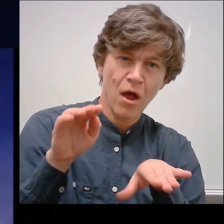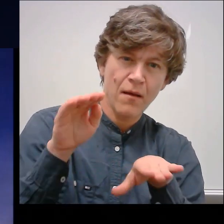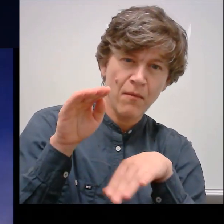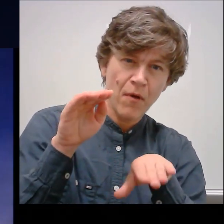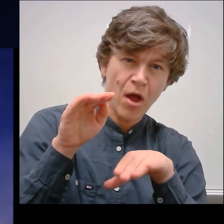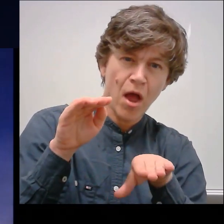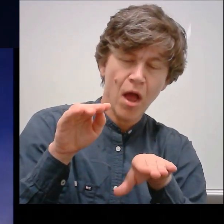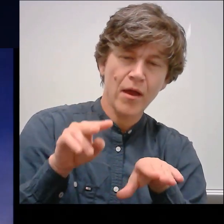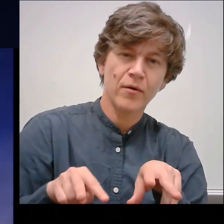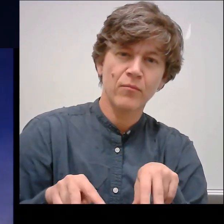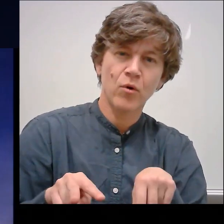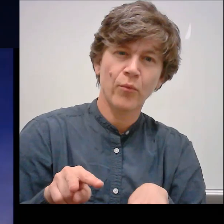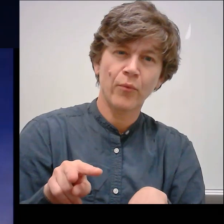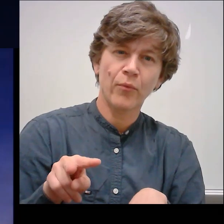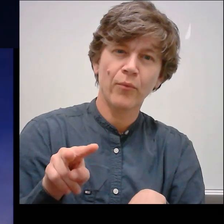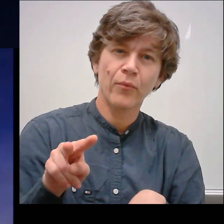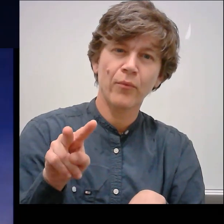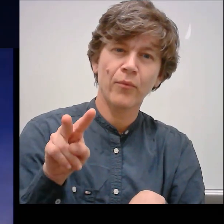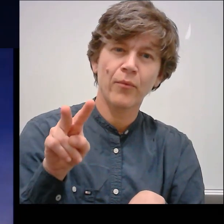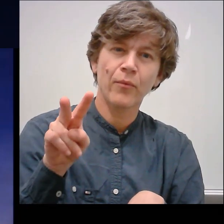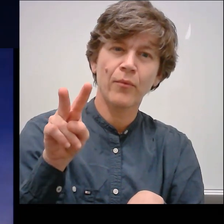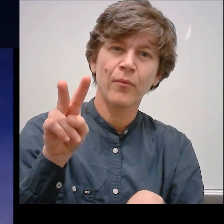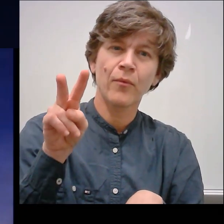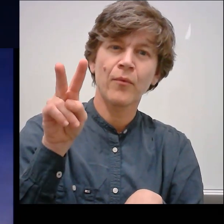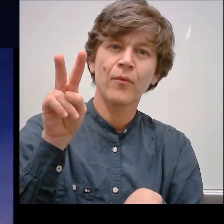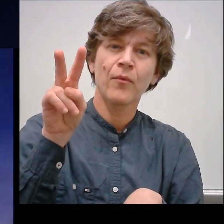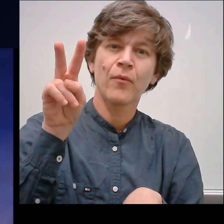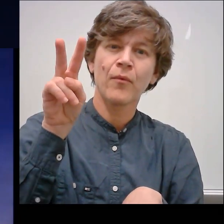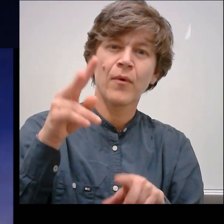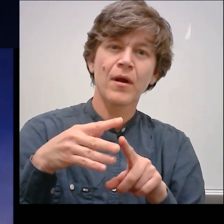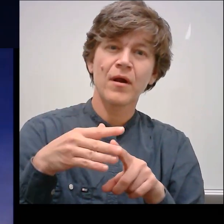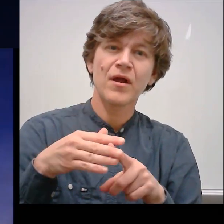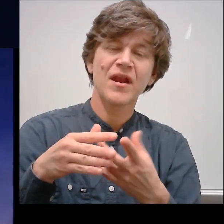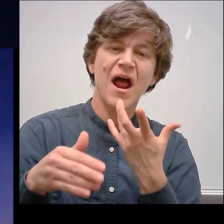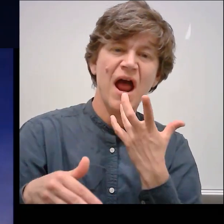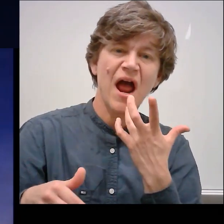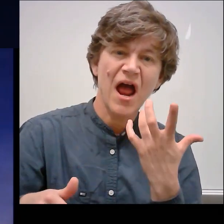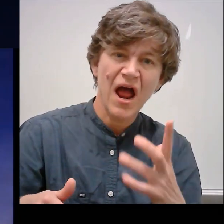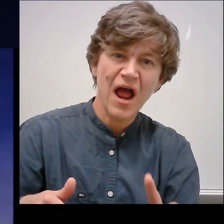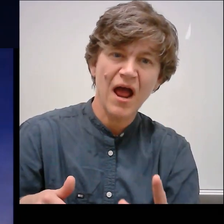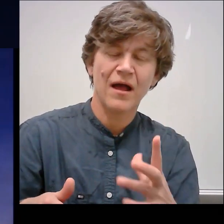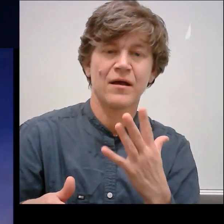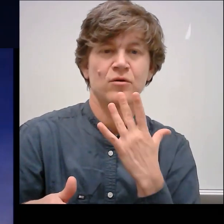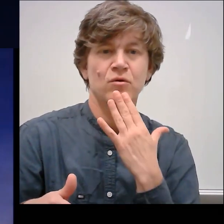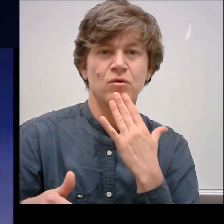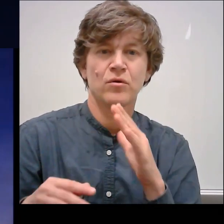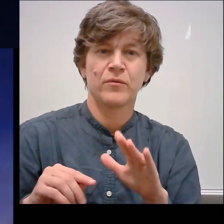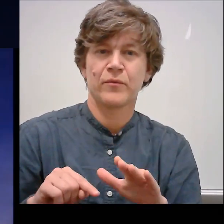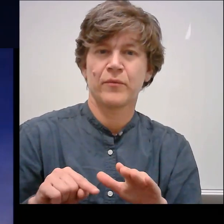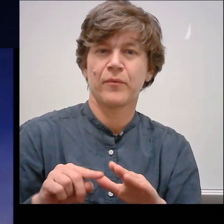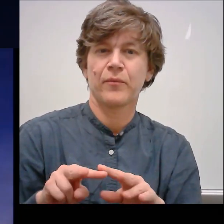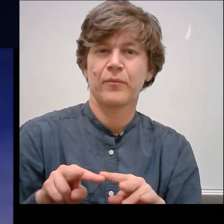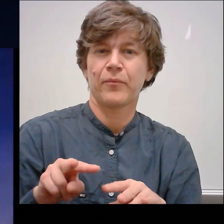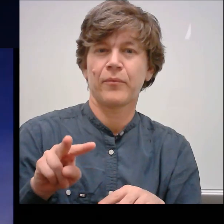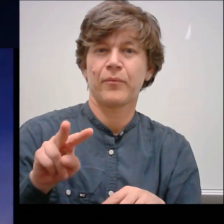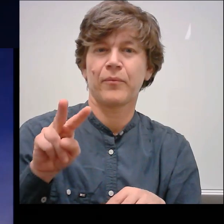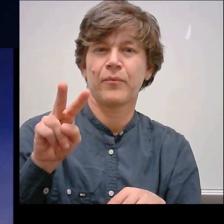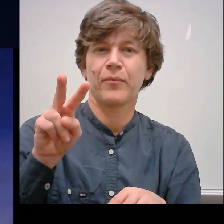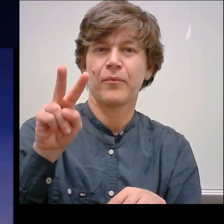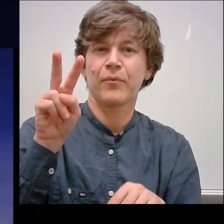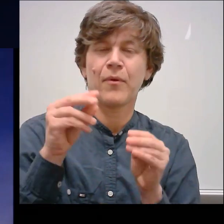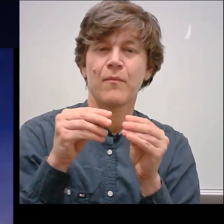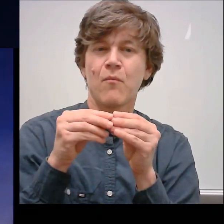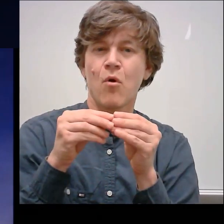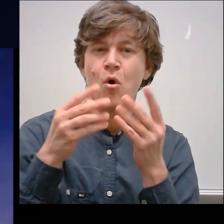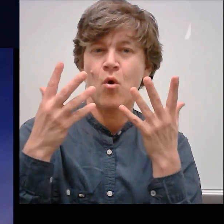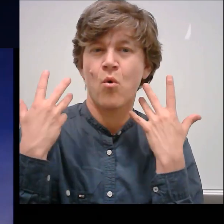the contrast of temperature and value that exists in the figure. We may land on the face, a V shape of warmth in a field of cool